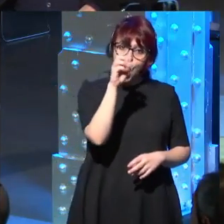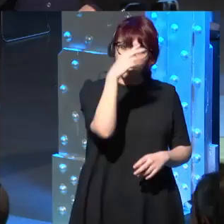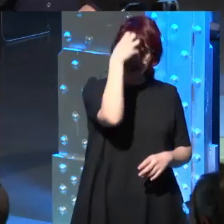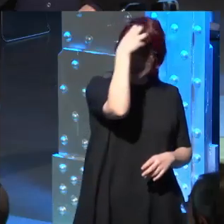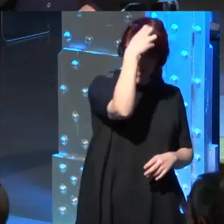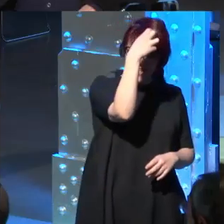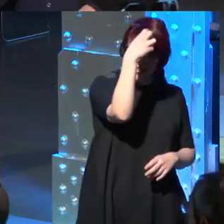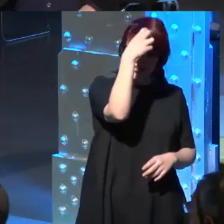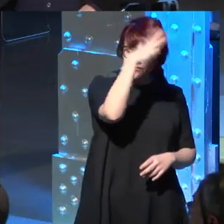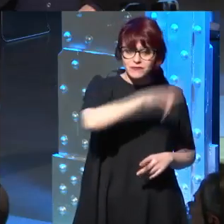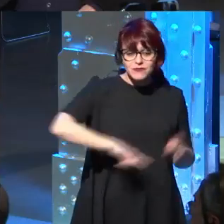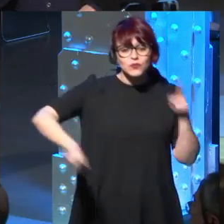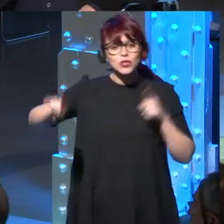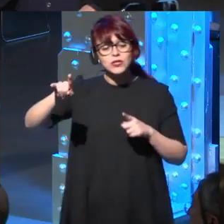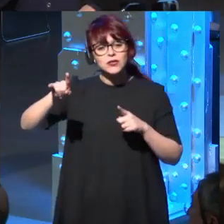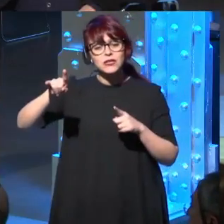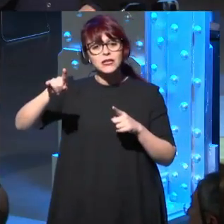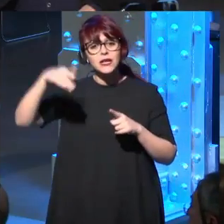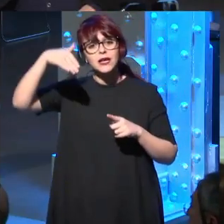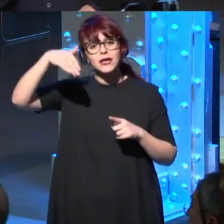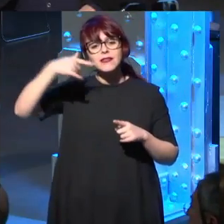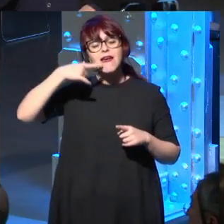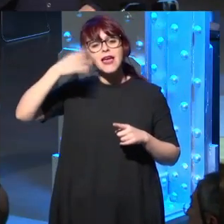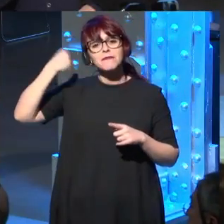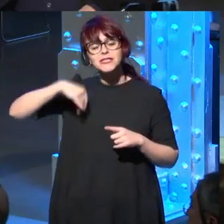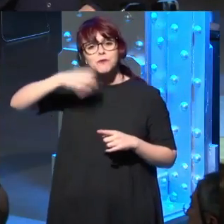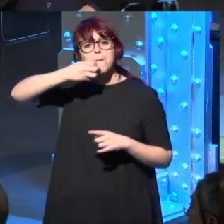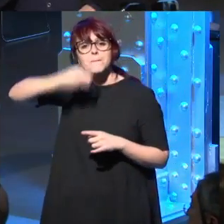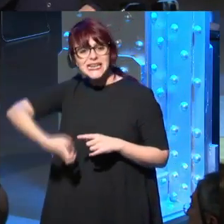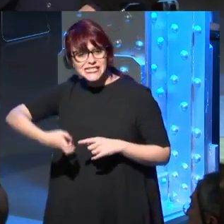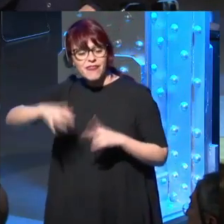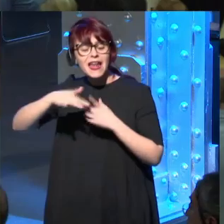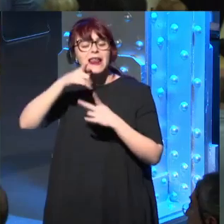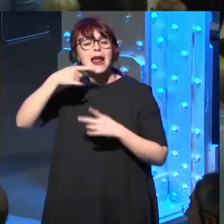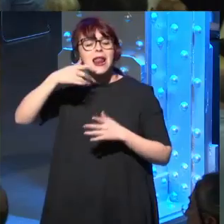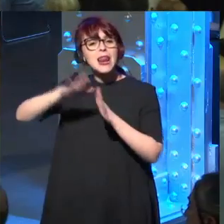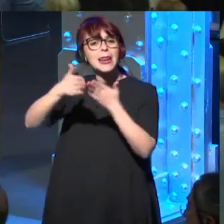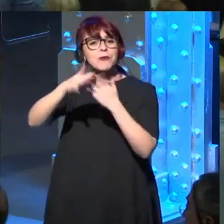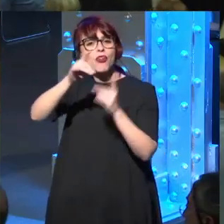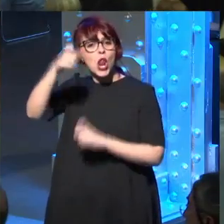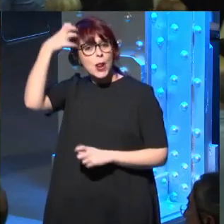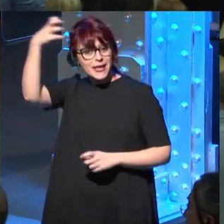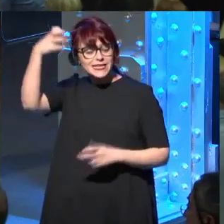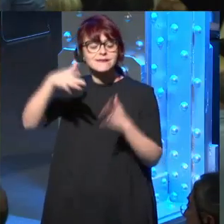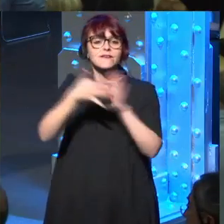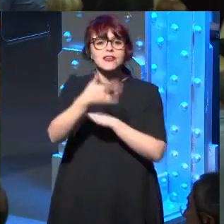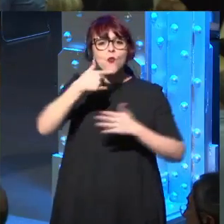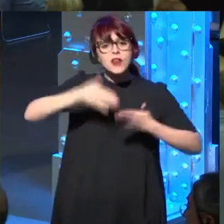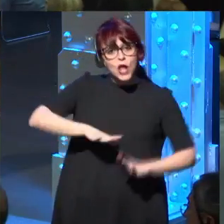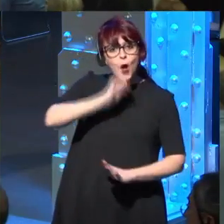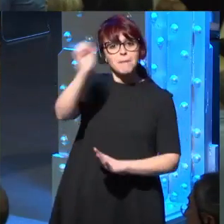Oedipus, and the other one that I read, the Persian one of the Book of Kings.